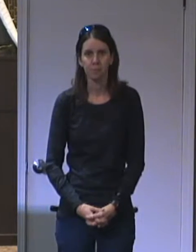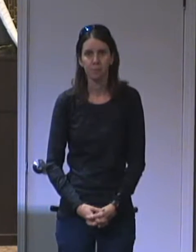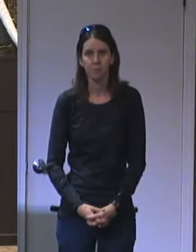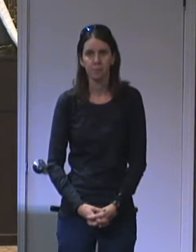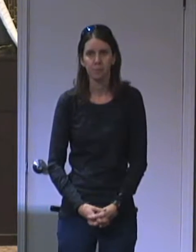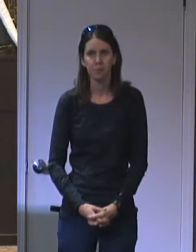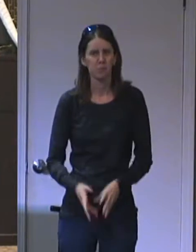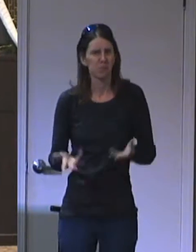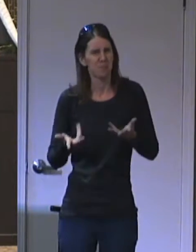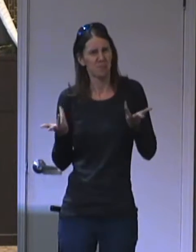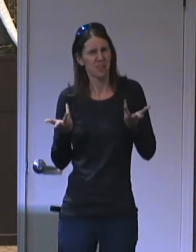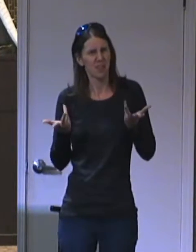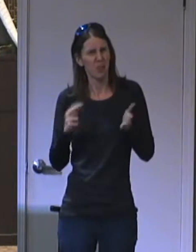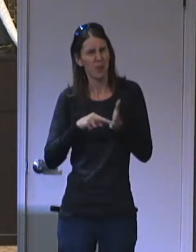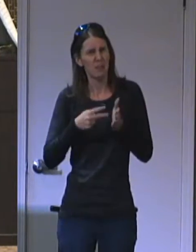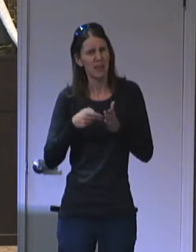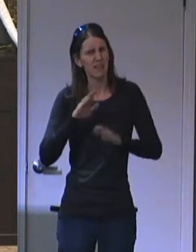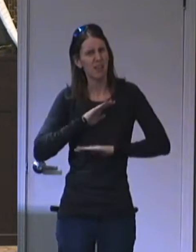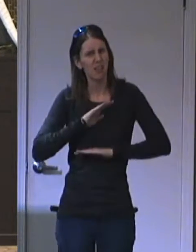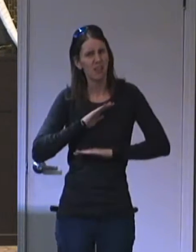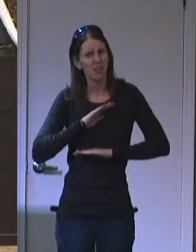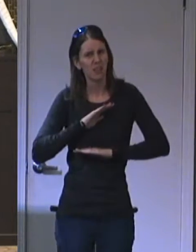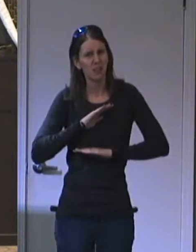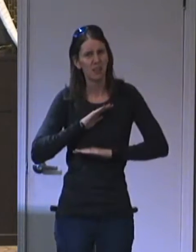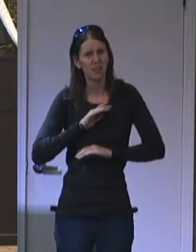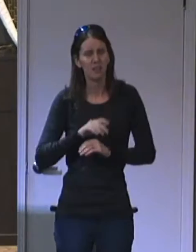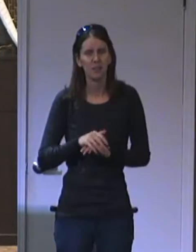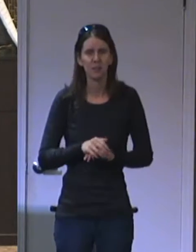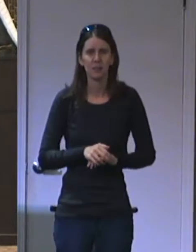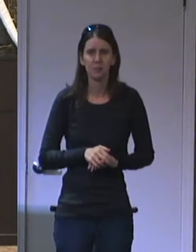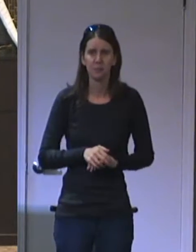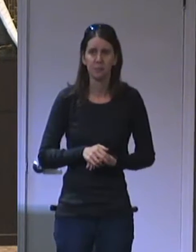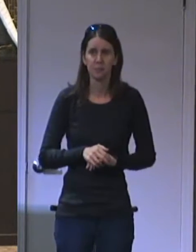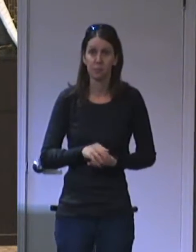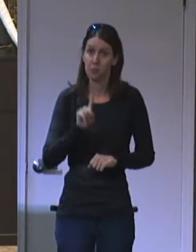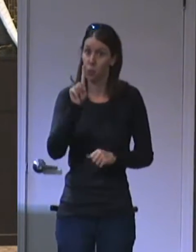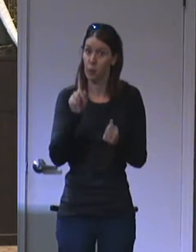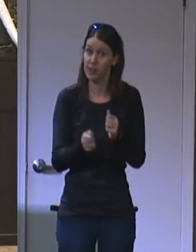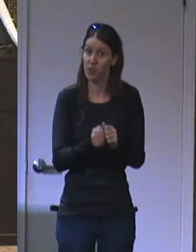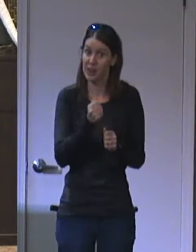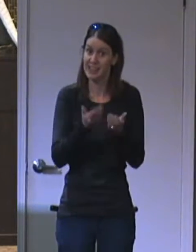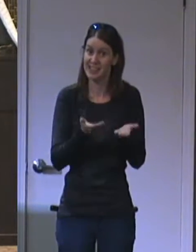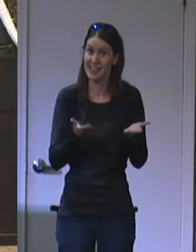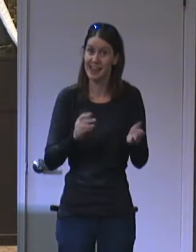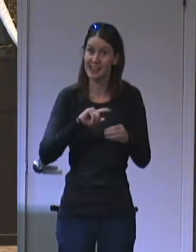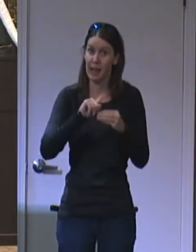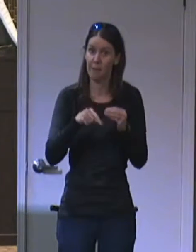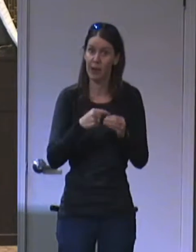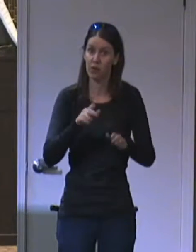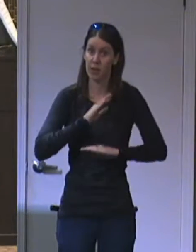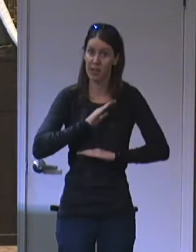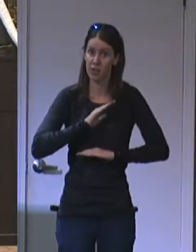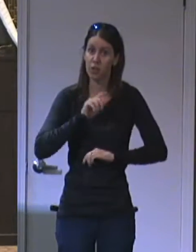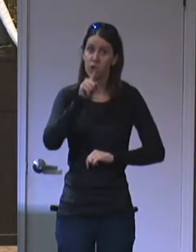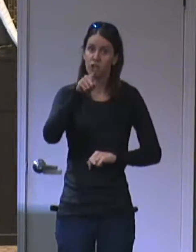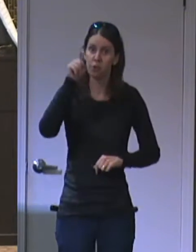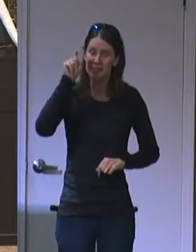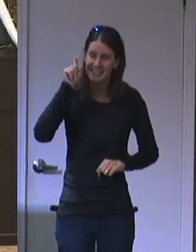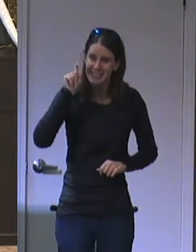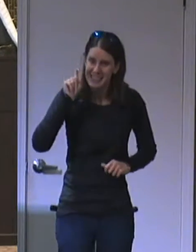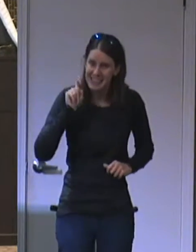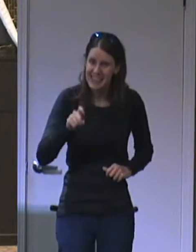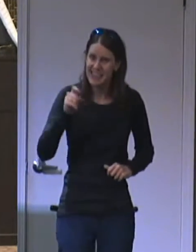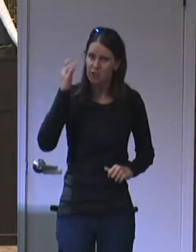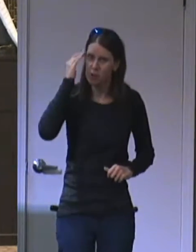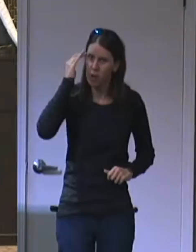And so what is contentment? We need to understand that. One of the greatest things about contentment that you have to